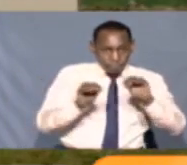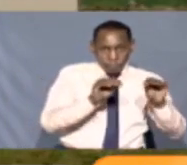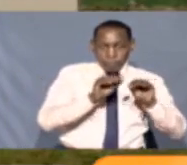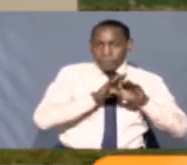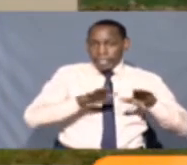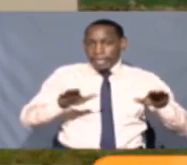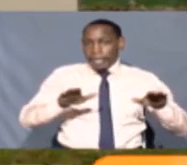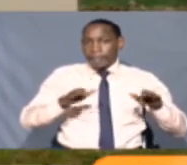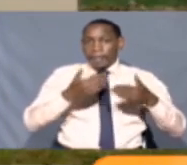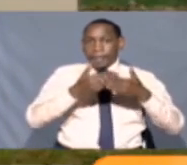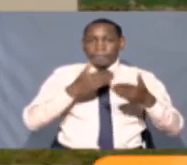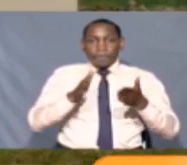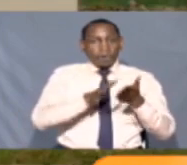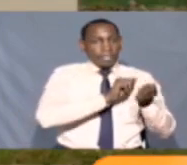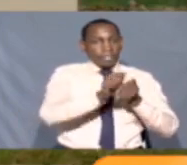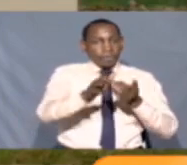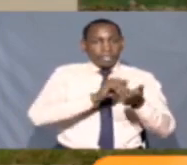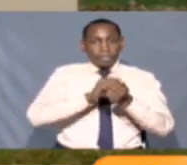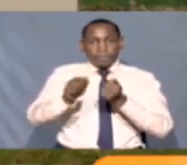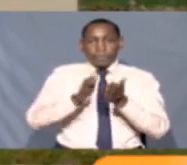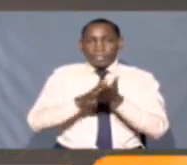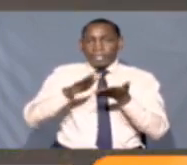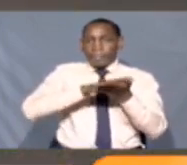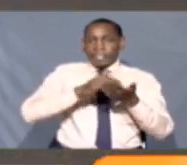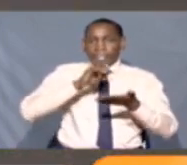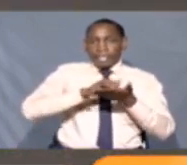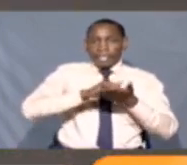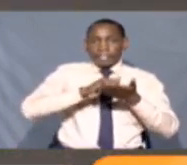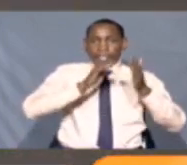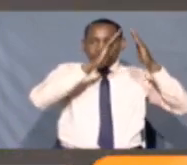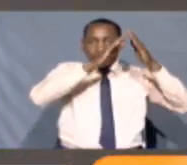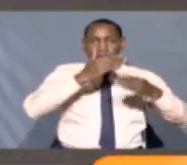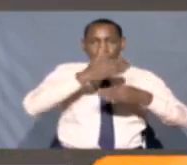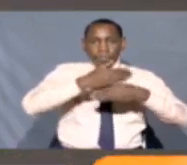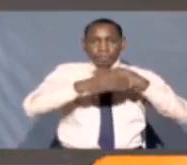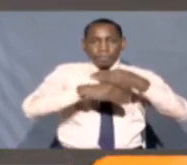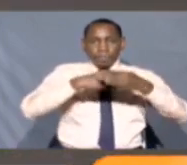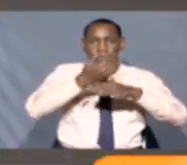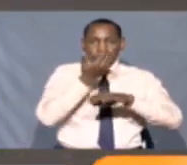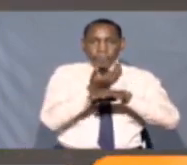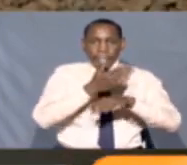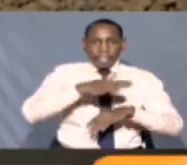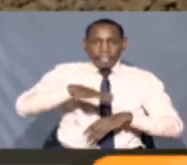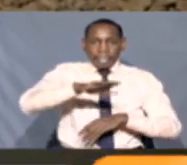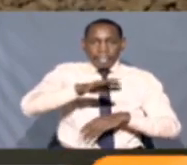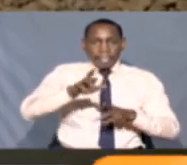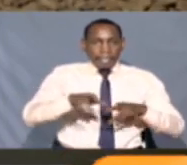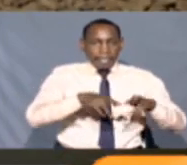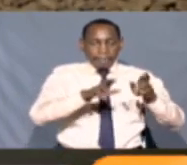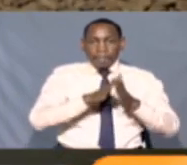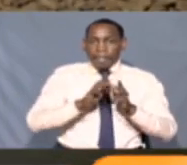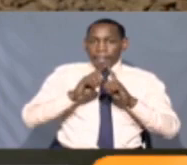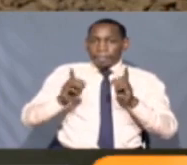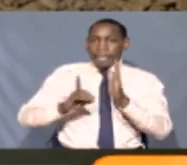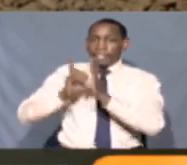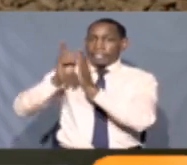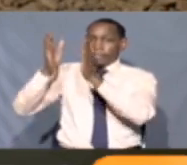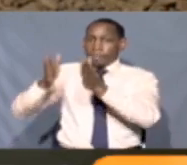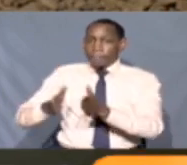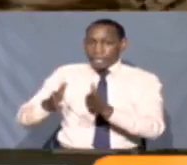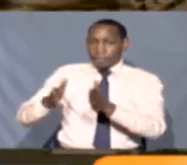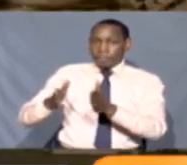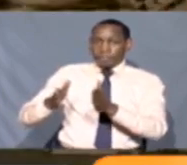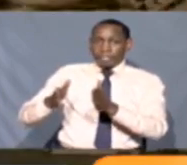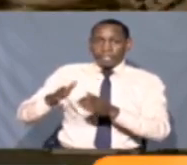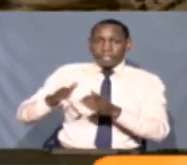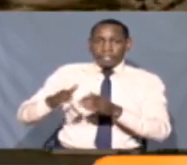premises before demolition on the basis that their houses were built on riparian land along the riverbed. But Superior Homes Limited, the